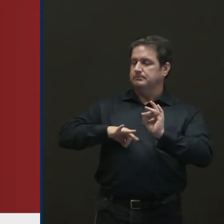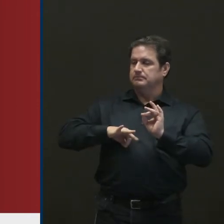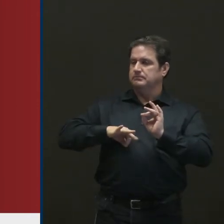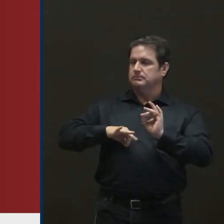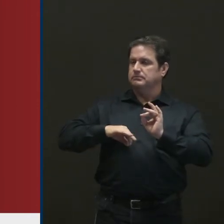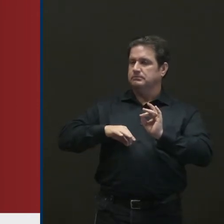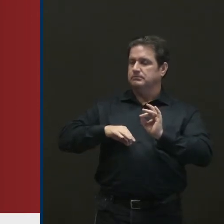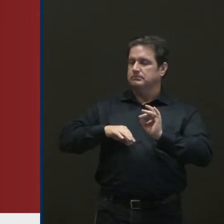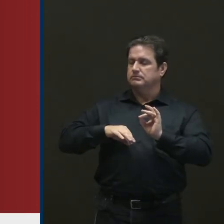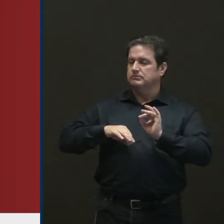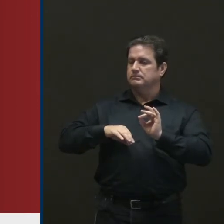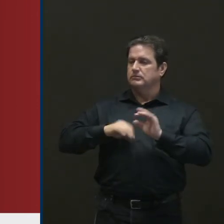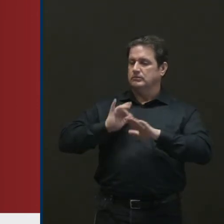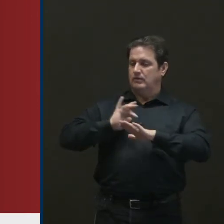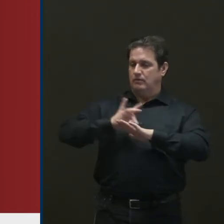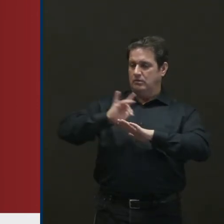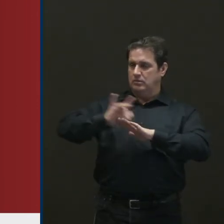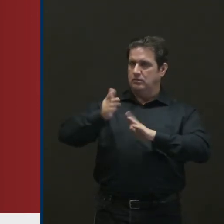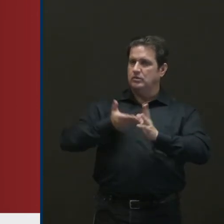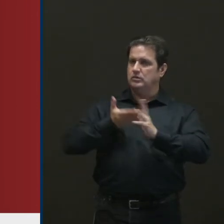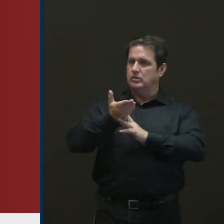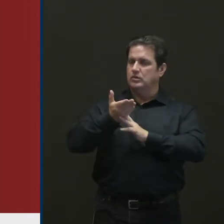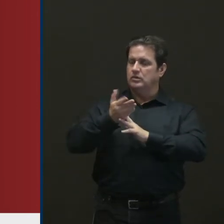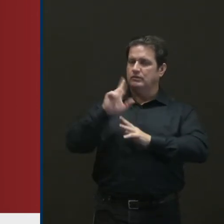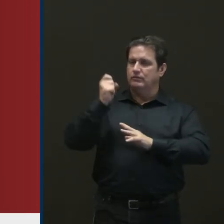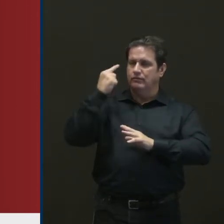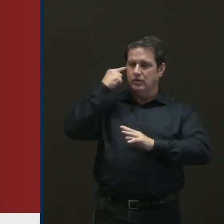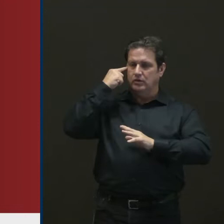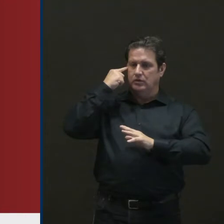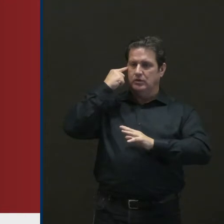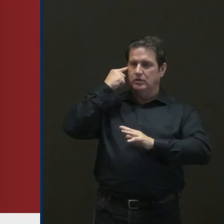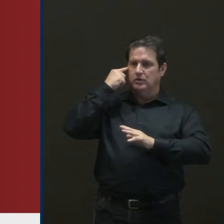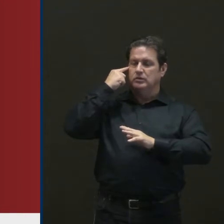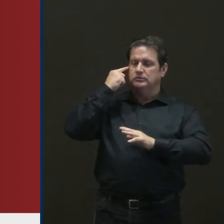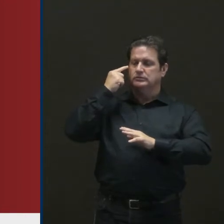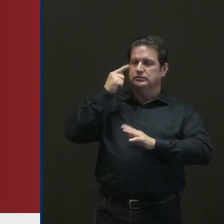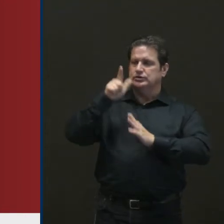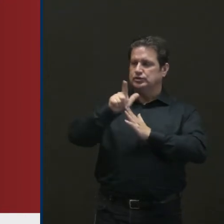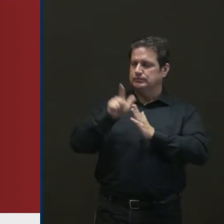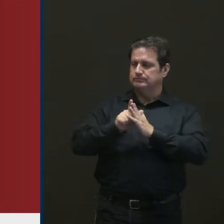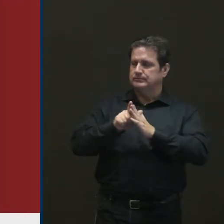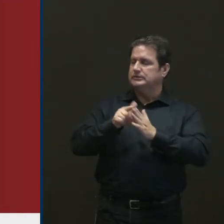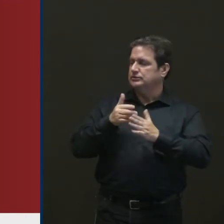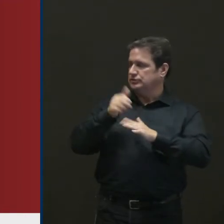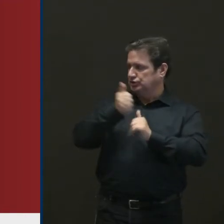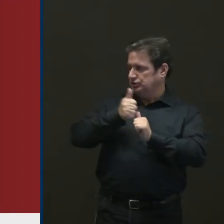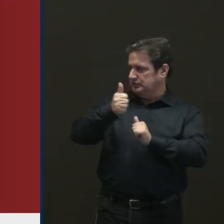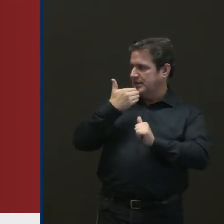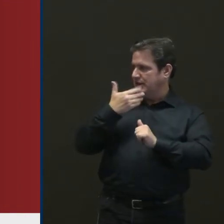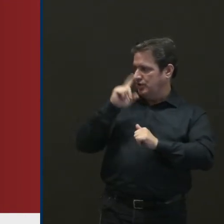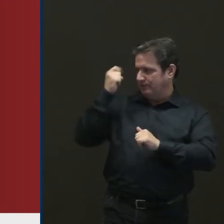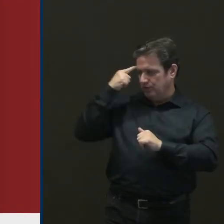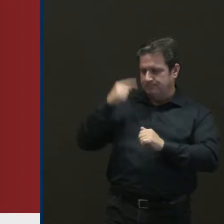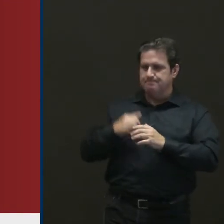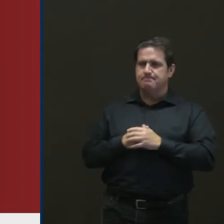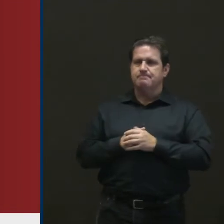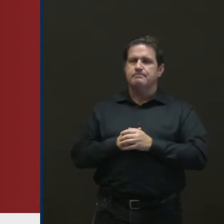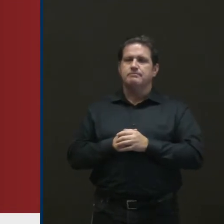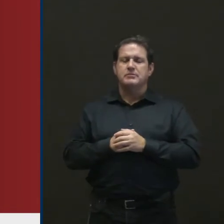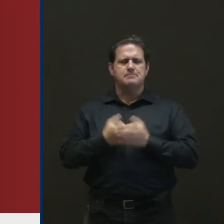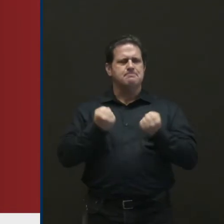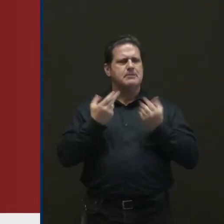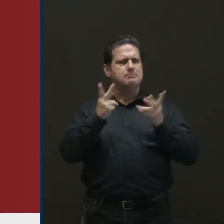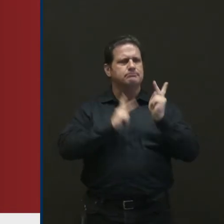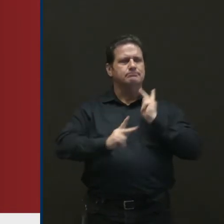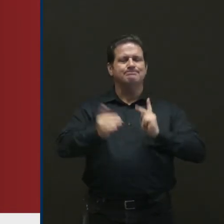available through the federal relief efforts. Secretary Cade. Thank you, Governor. As many people